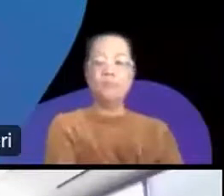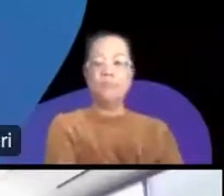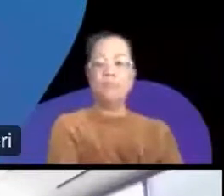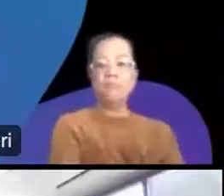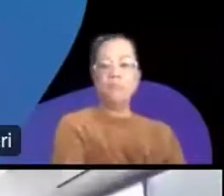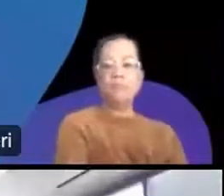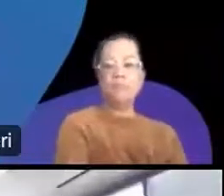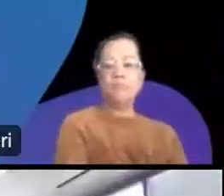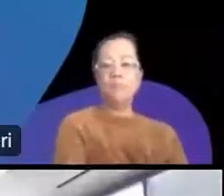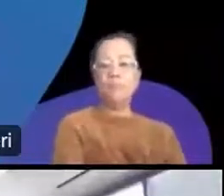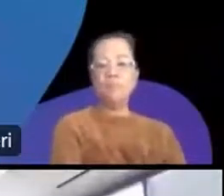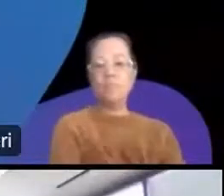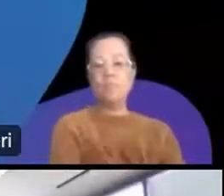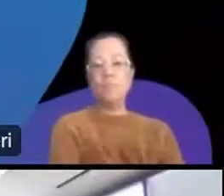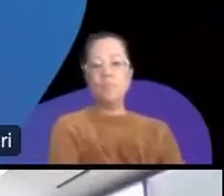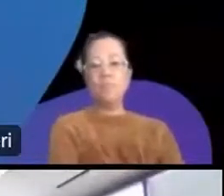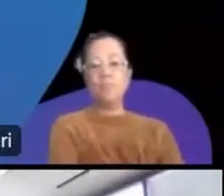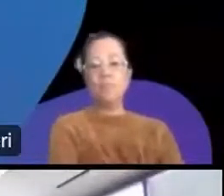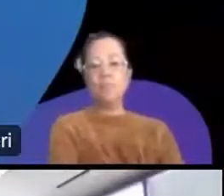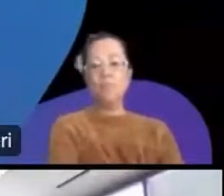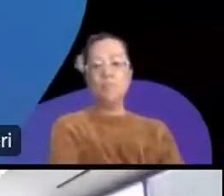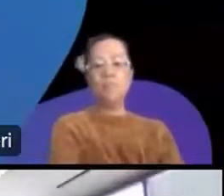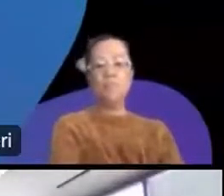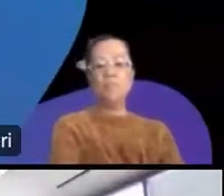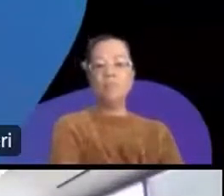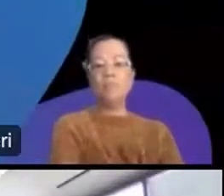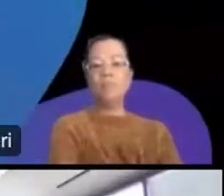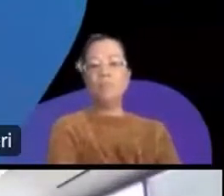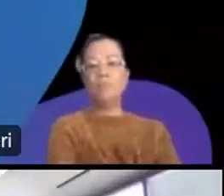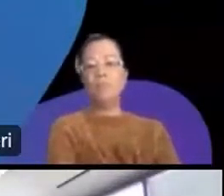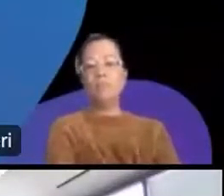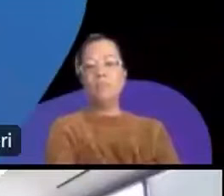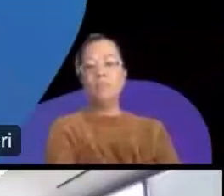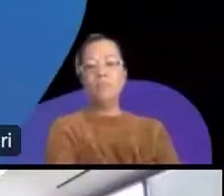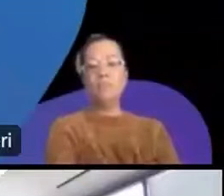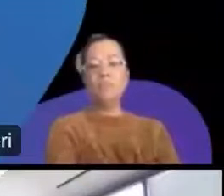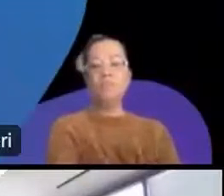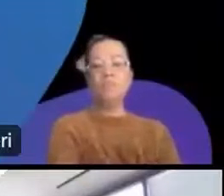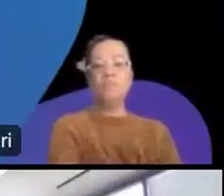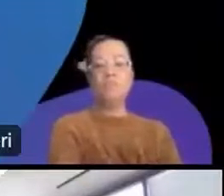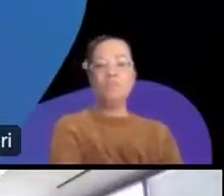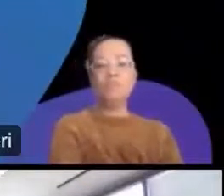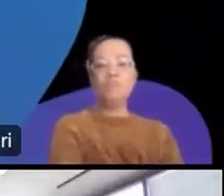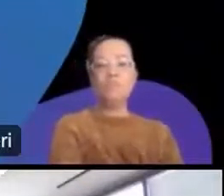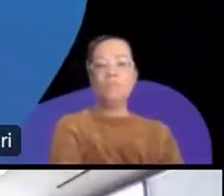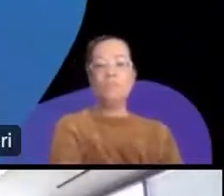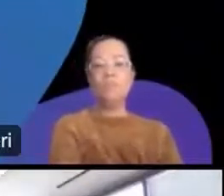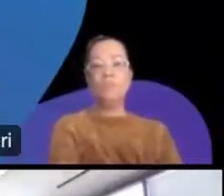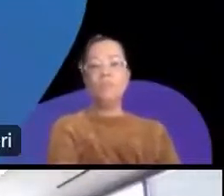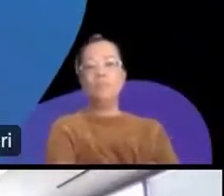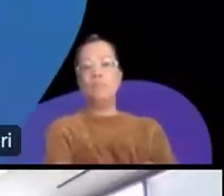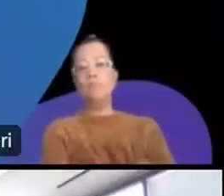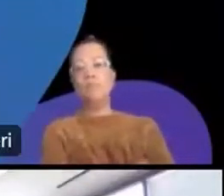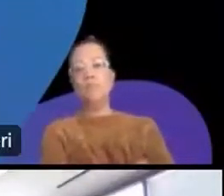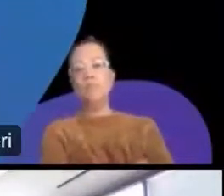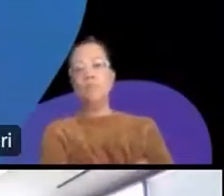their competencies are raised so that they feel more comfortable doing that. So we'll talk more about the Coordinated Future Planning Initiative. We're going to be discussing it in